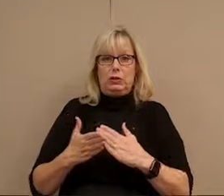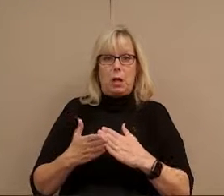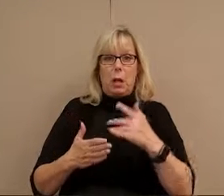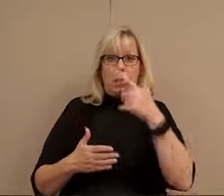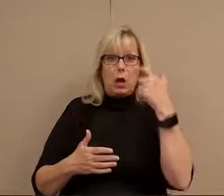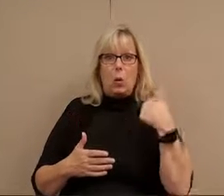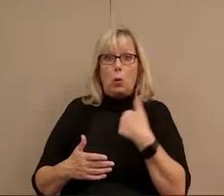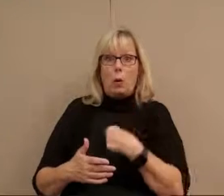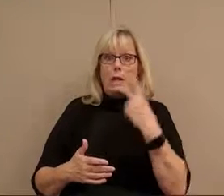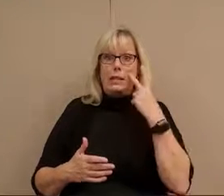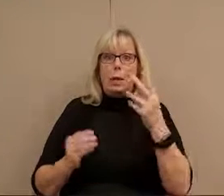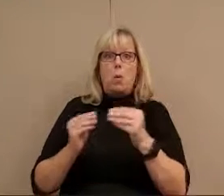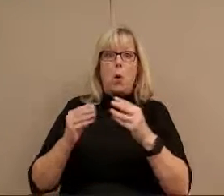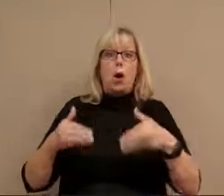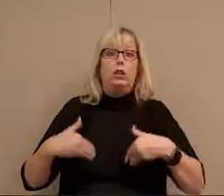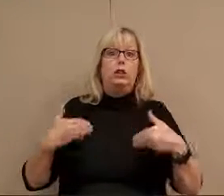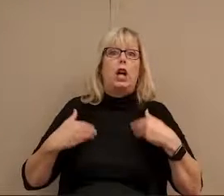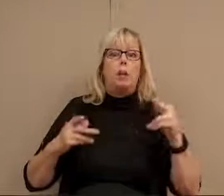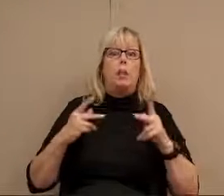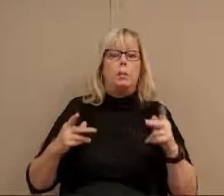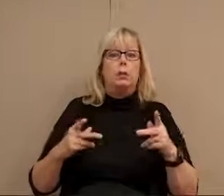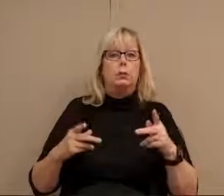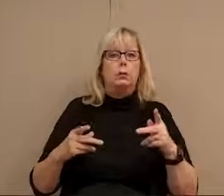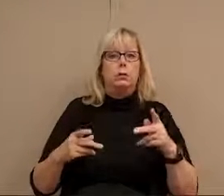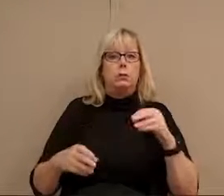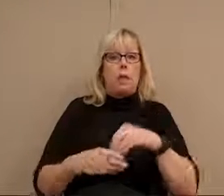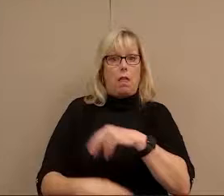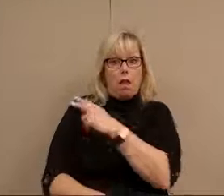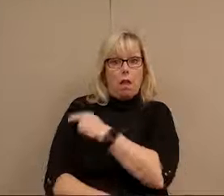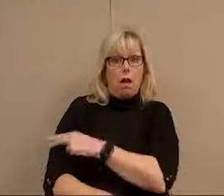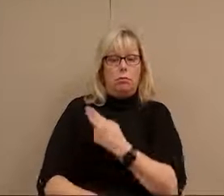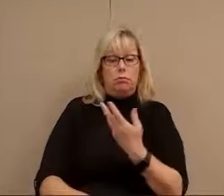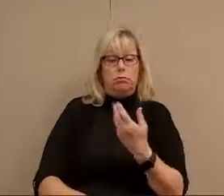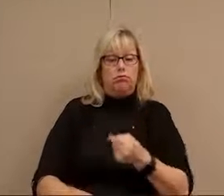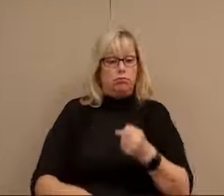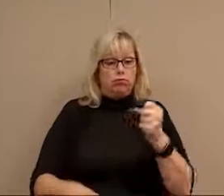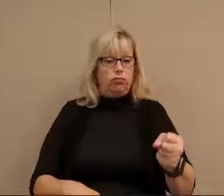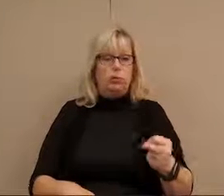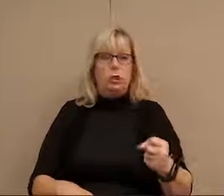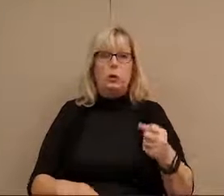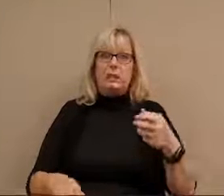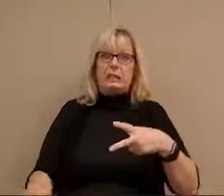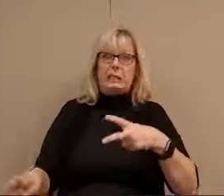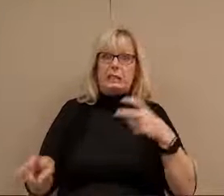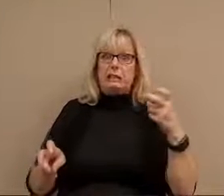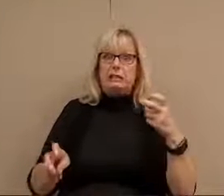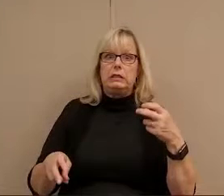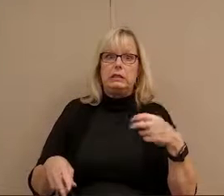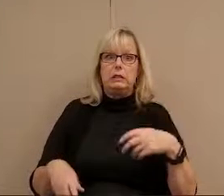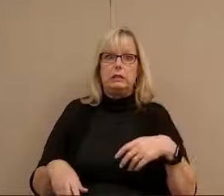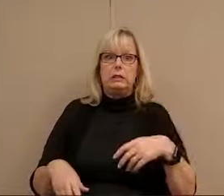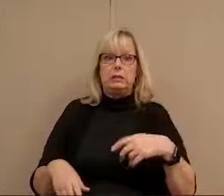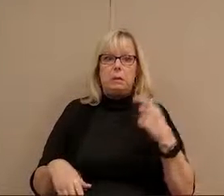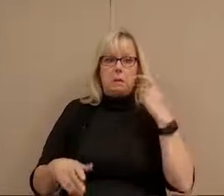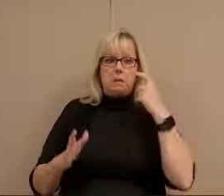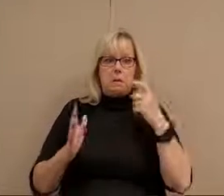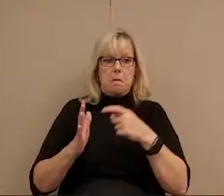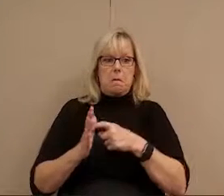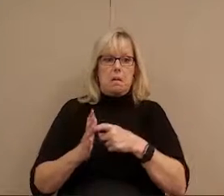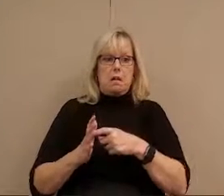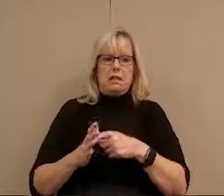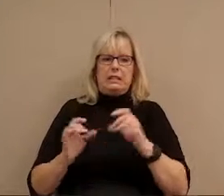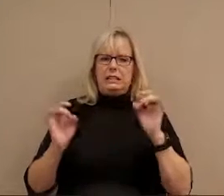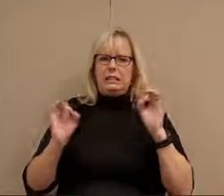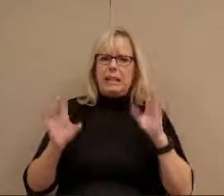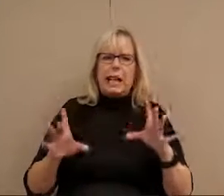we are seeing younger folks in our hospital, and we're very sick. We're seeing some,